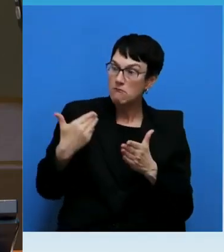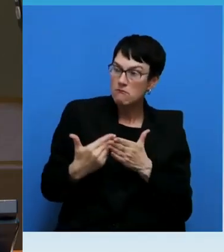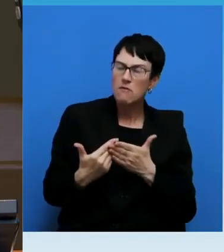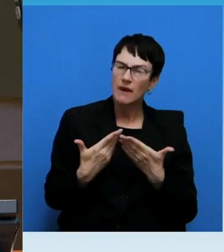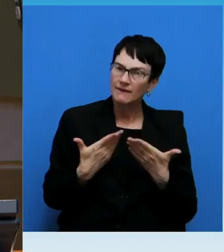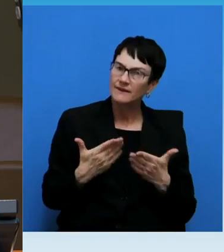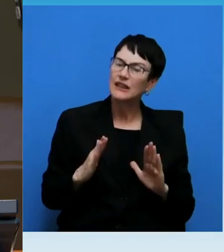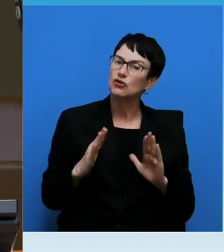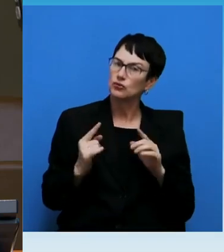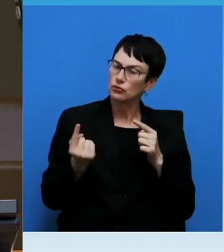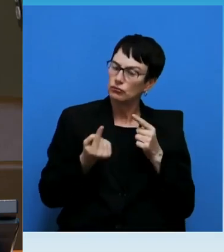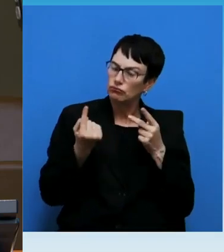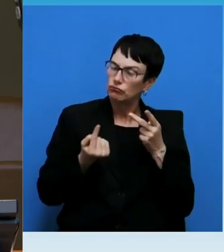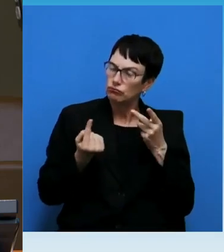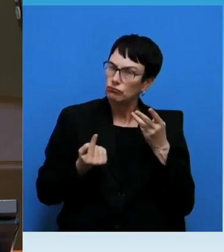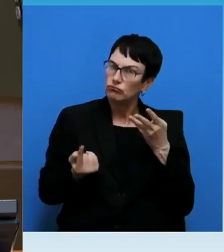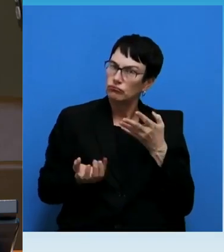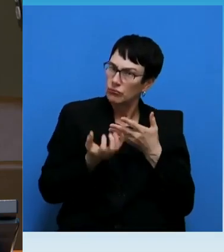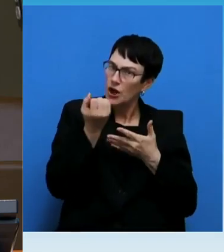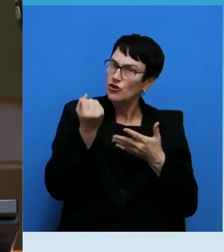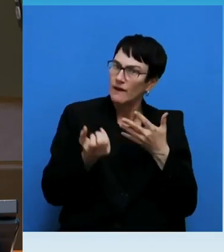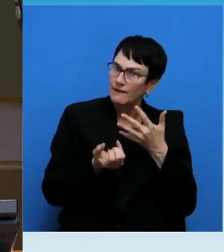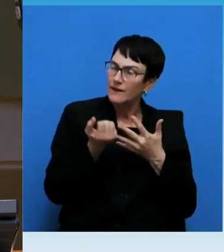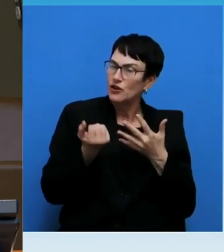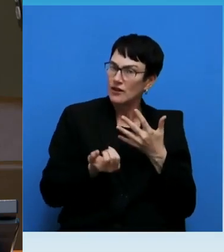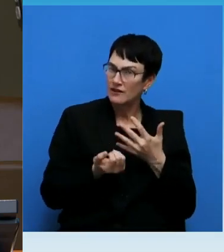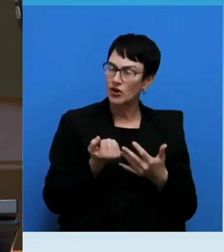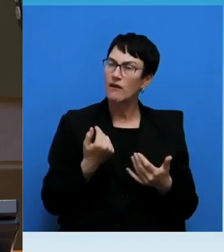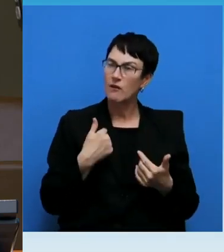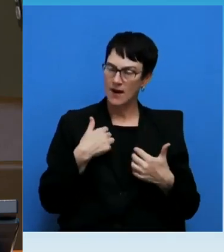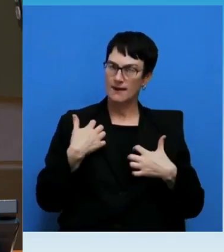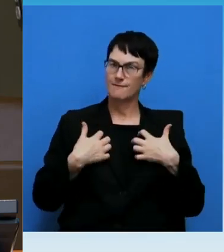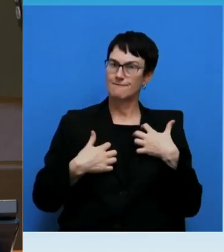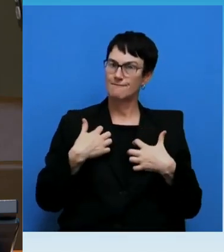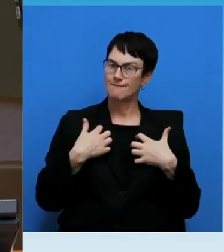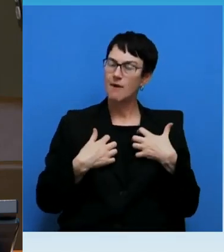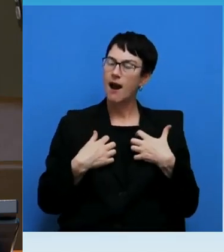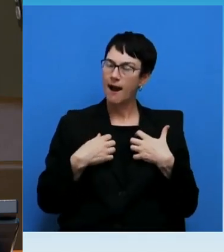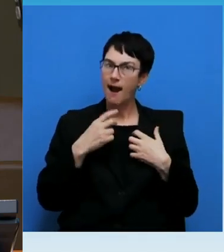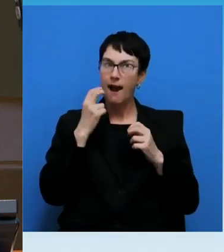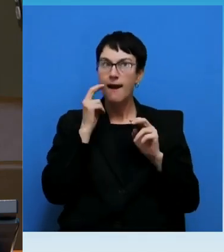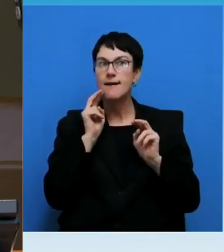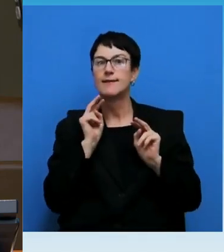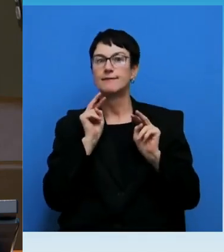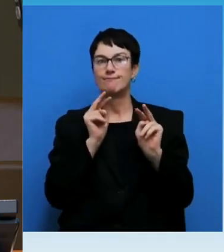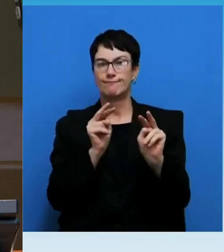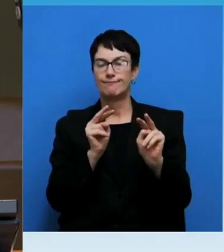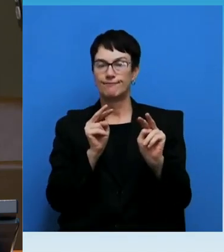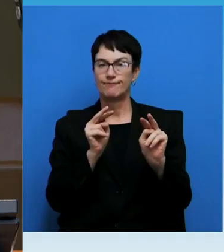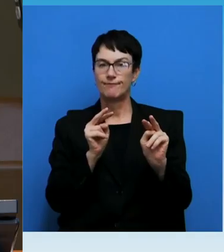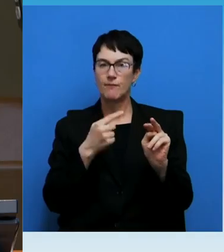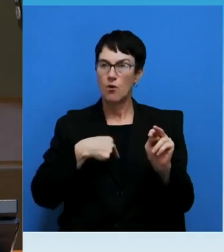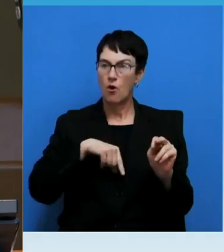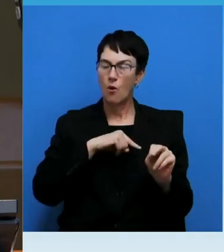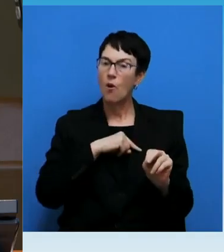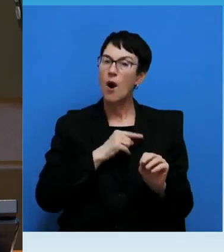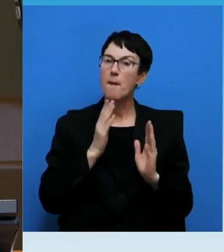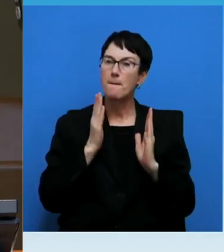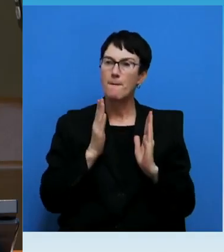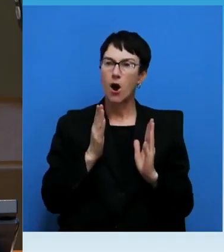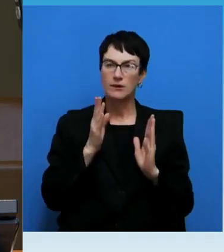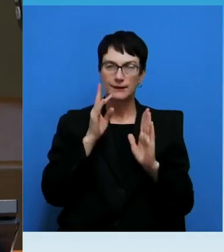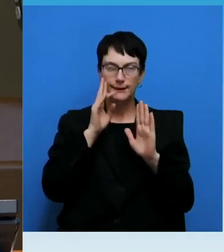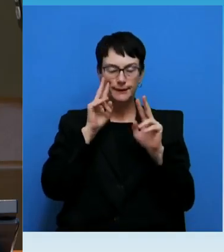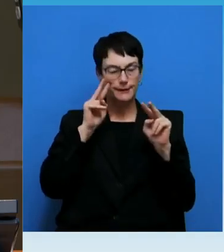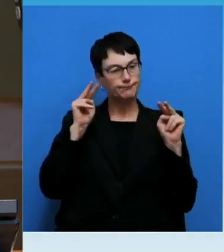promising, has been a wake-up call for many of us to look at disability inclusion differently, to look at it with